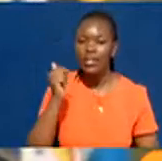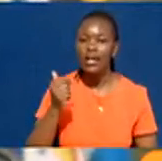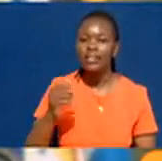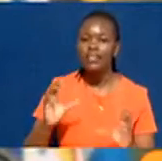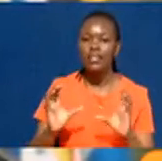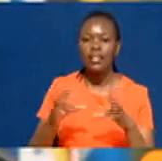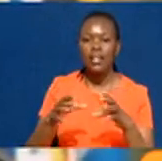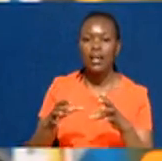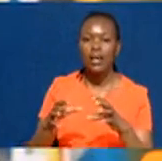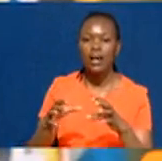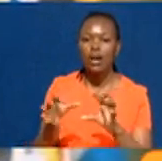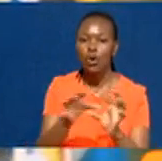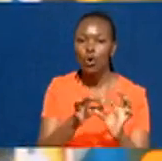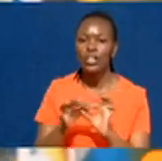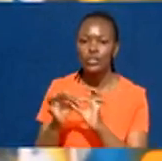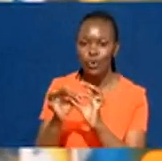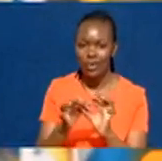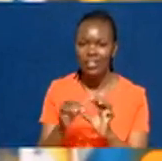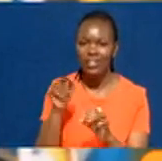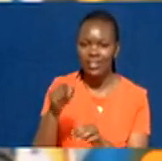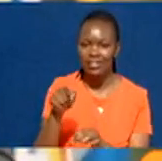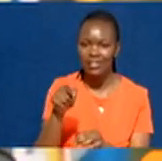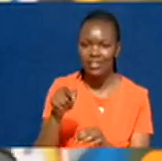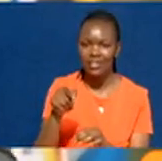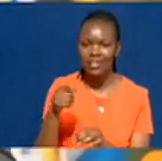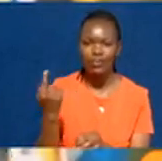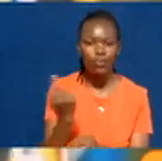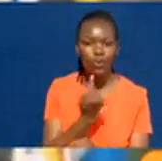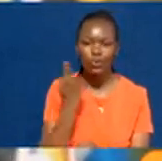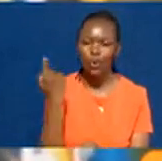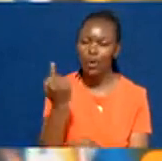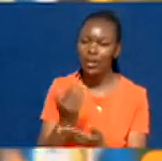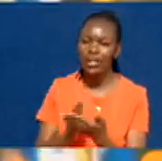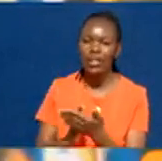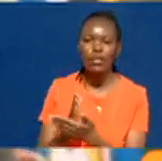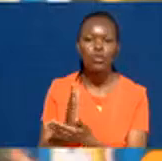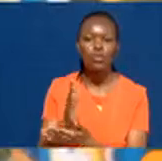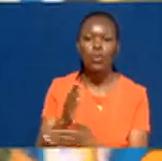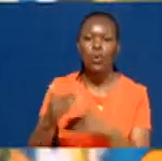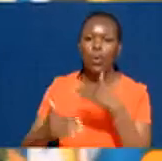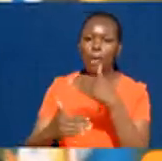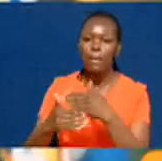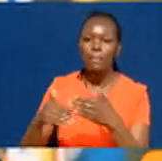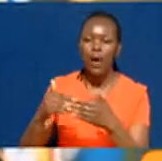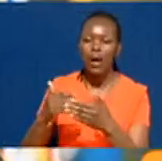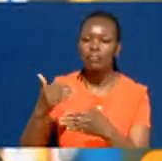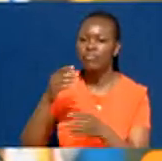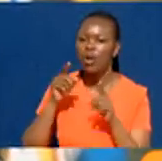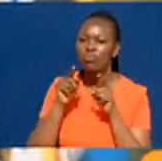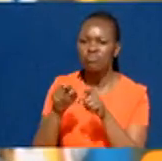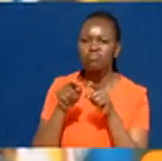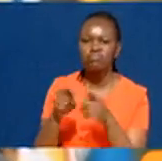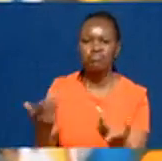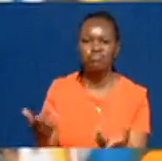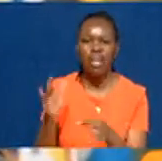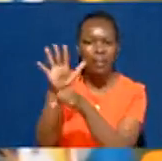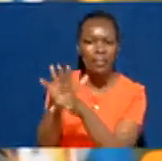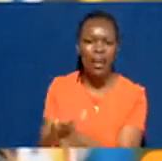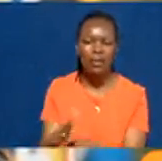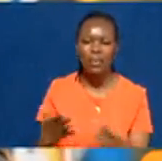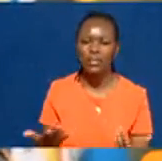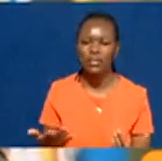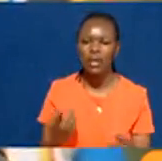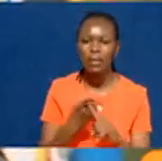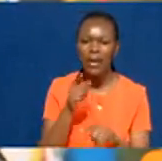coalition using force and blackmail. And you know, this is a country, a democratic country, and you